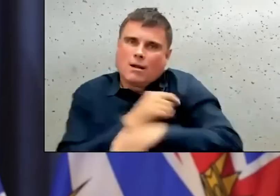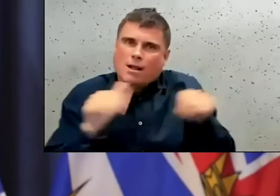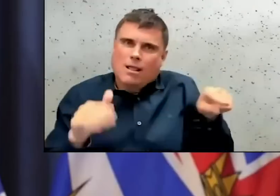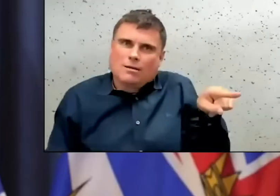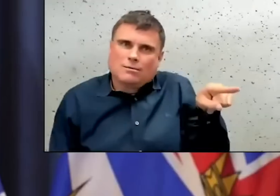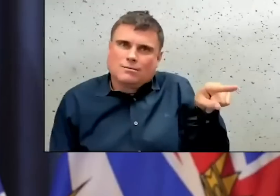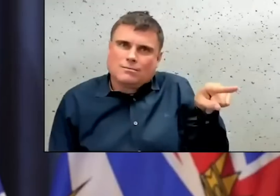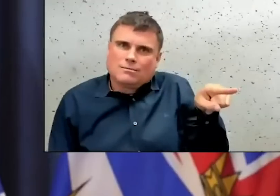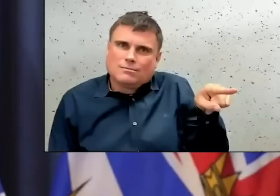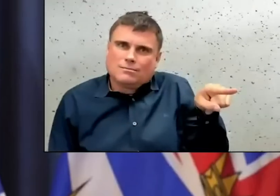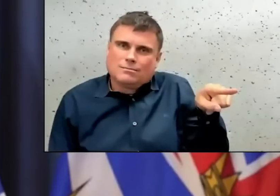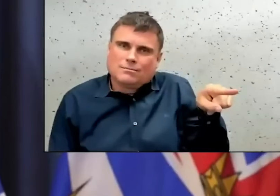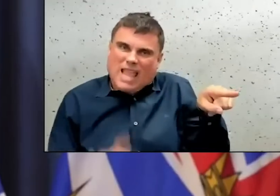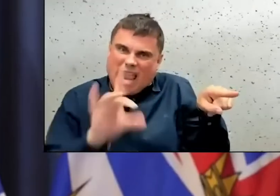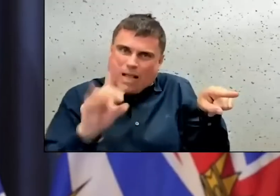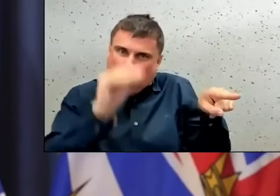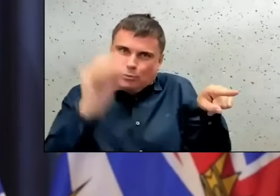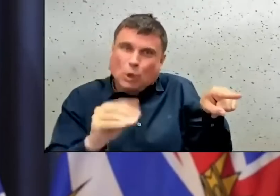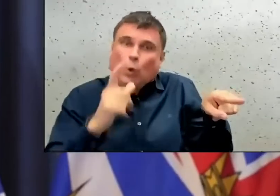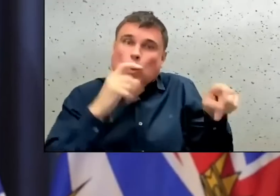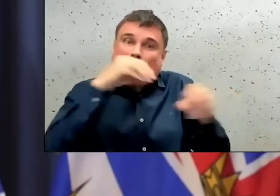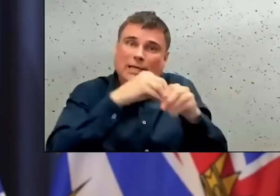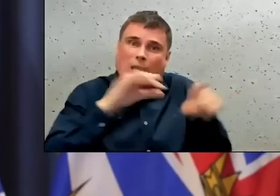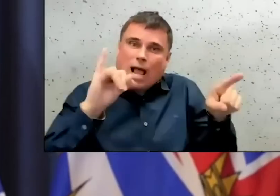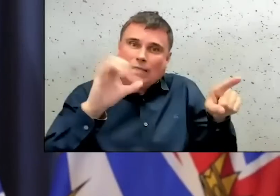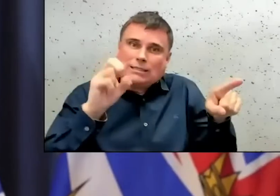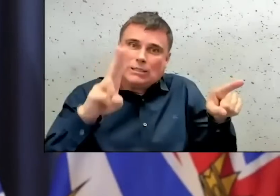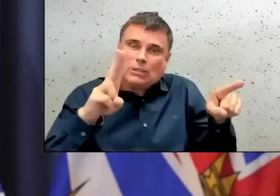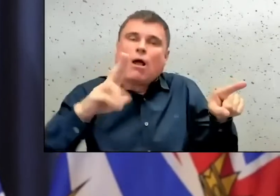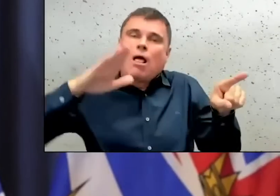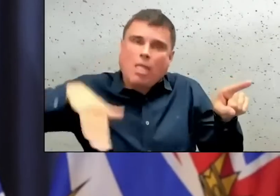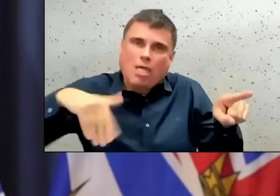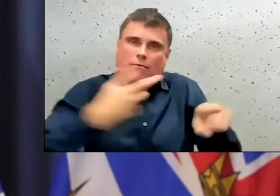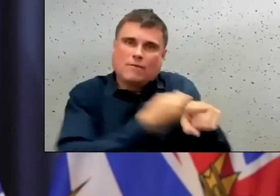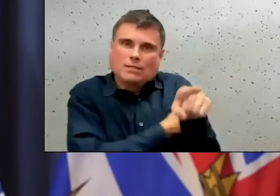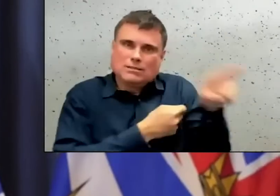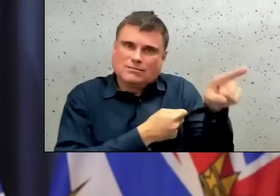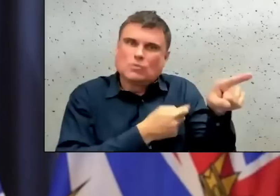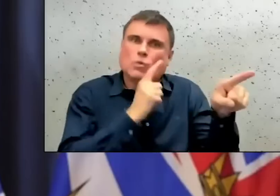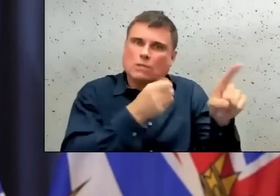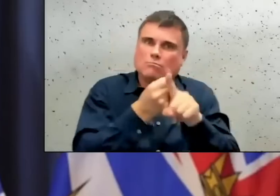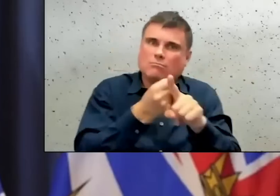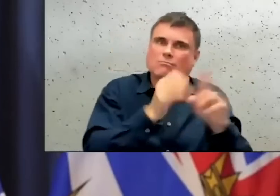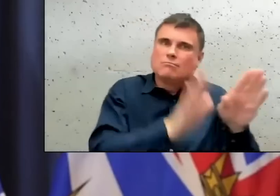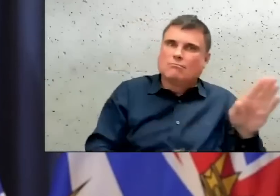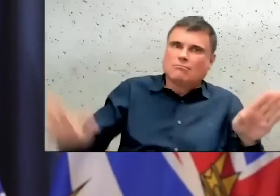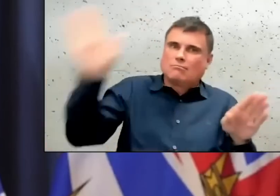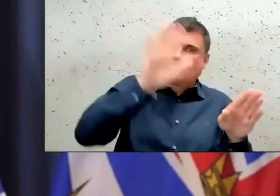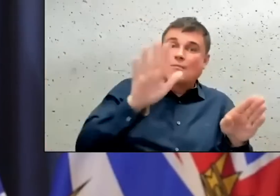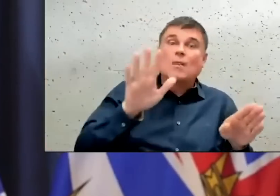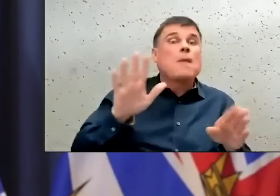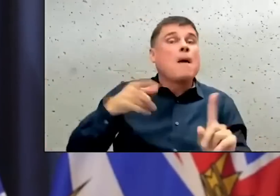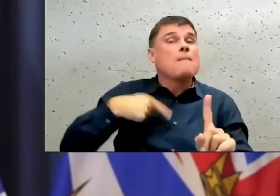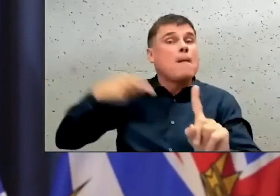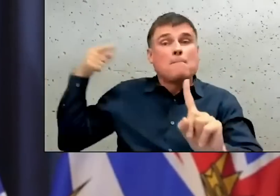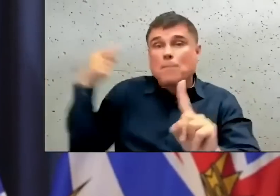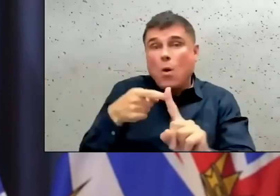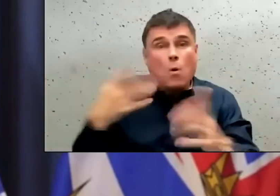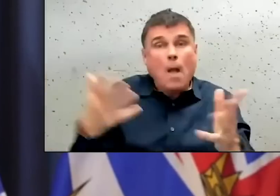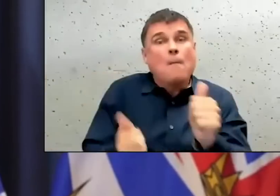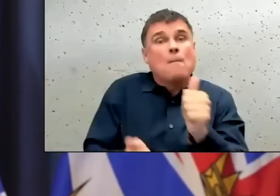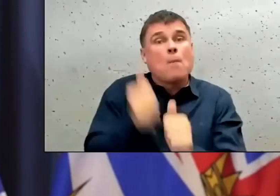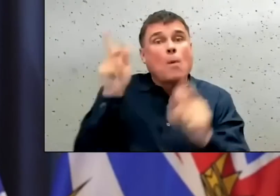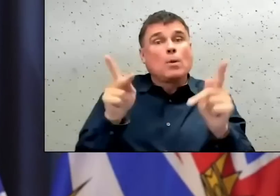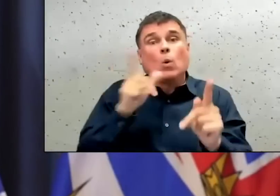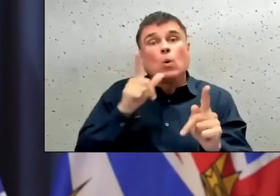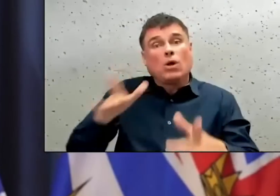over 16%. That's how this group is. But the dramatic share of critical care cases and of hospitalizations. The data shows